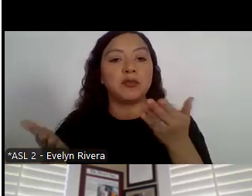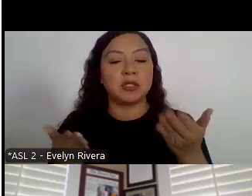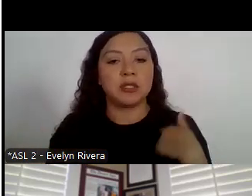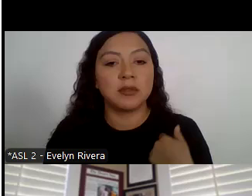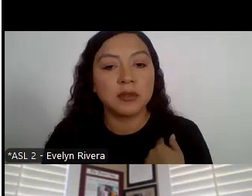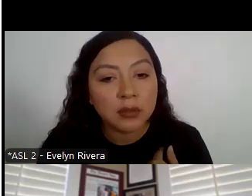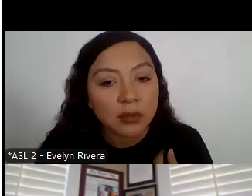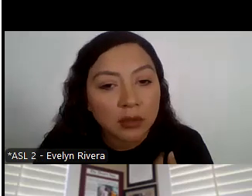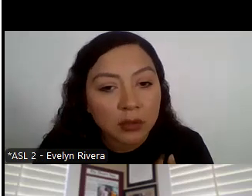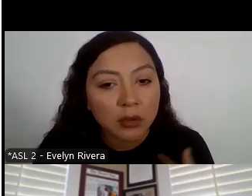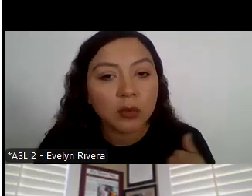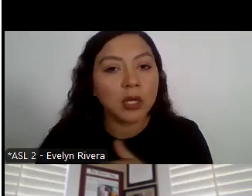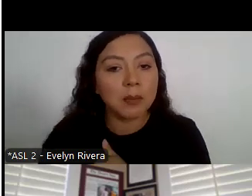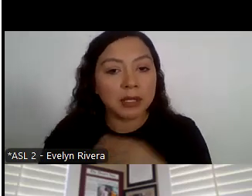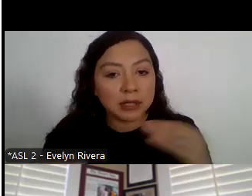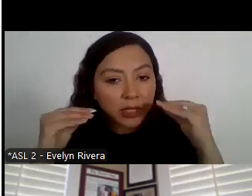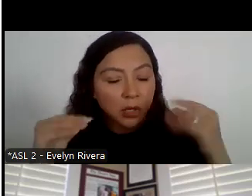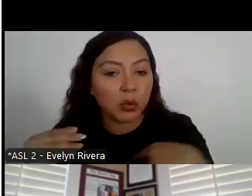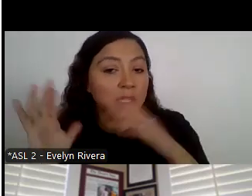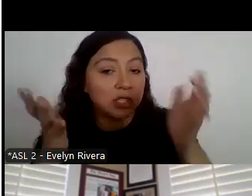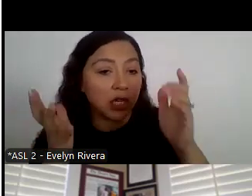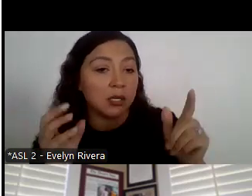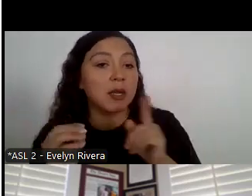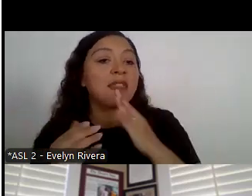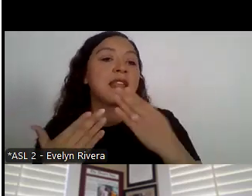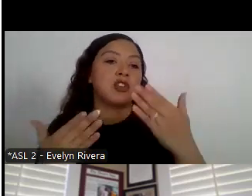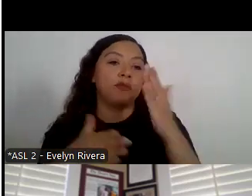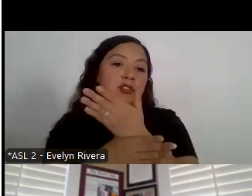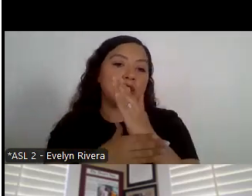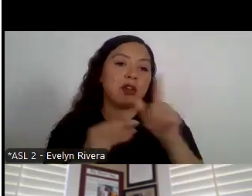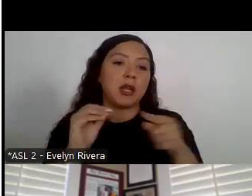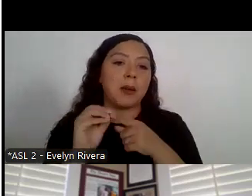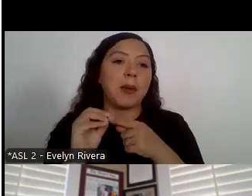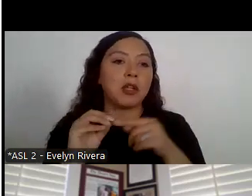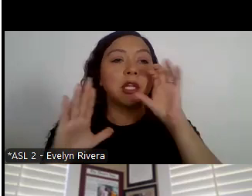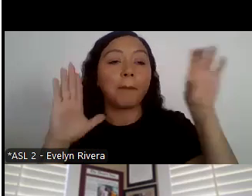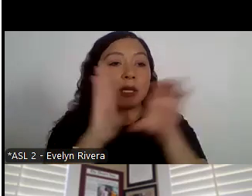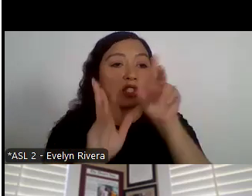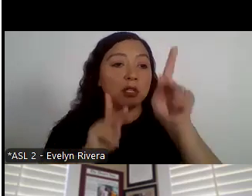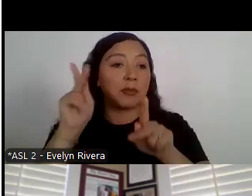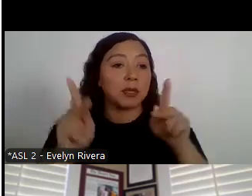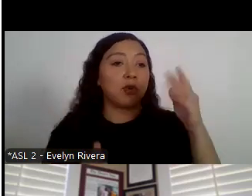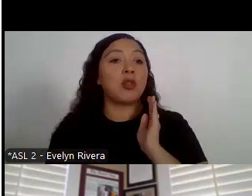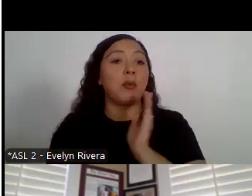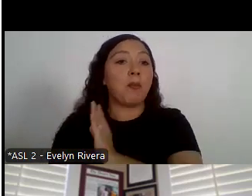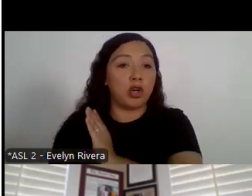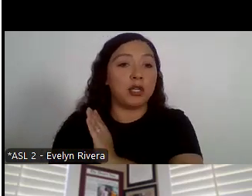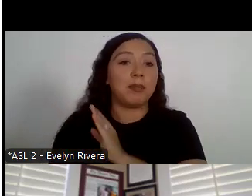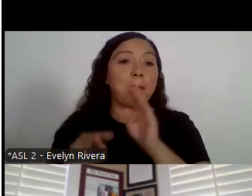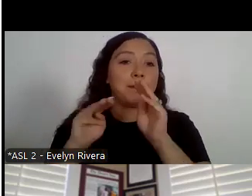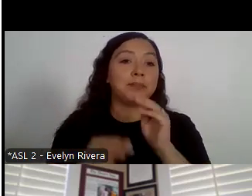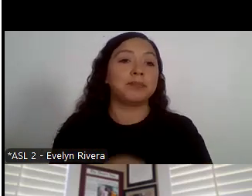as I've been talking, thank you for sharing the pictures of the people who are our board